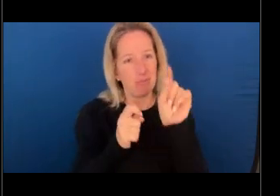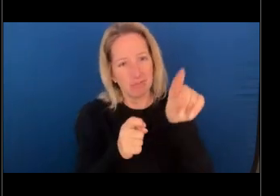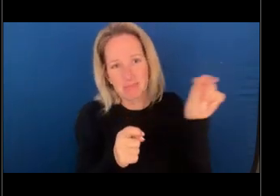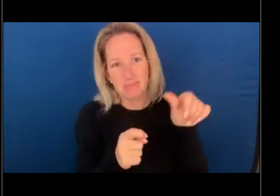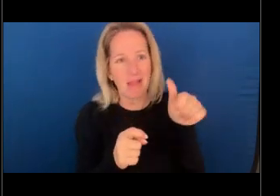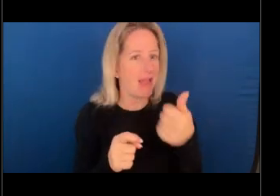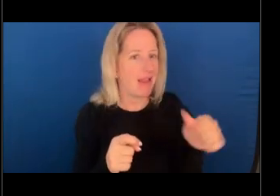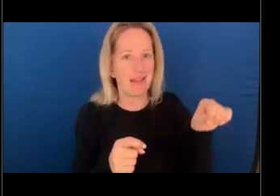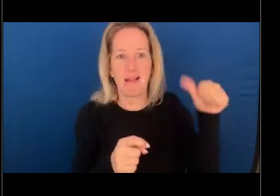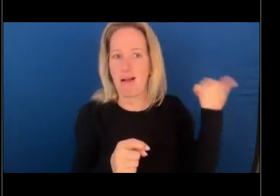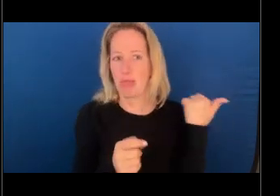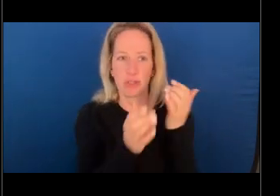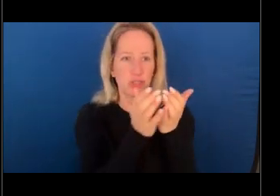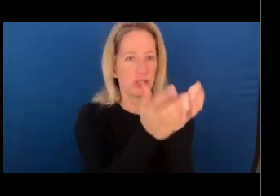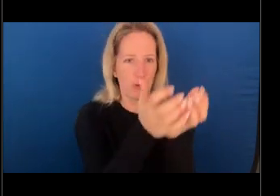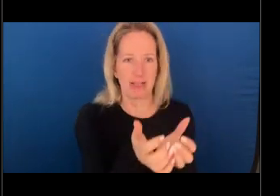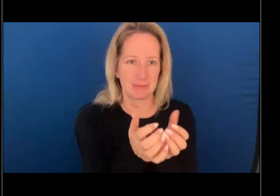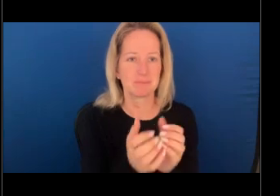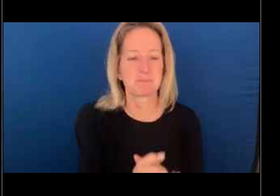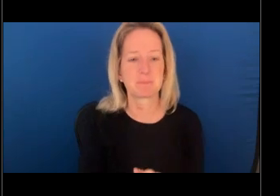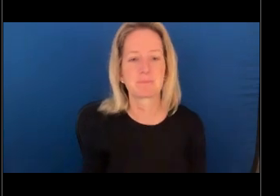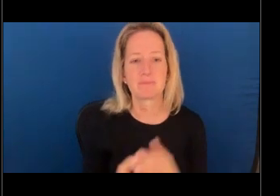slide. Thank you very much.